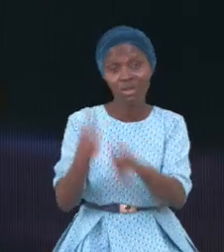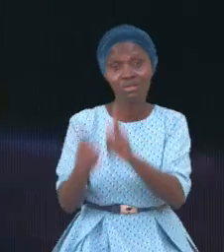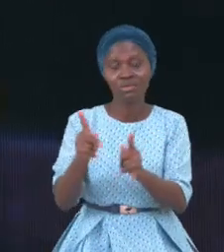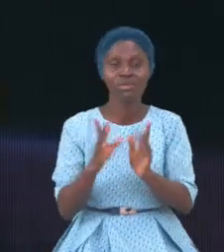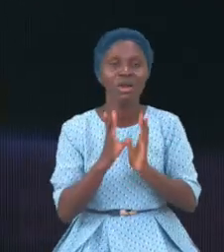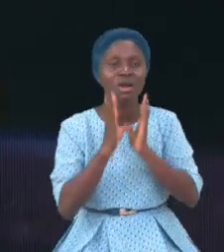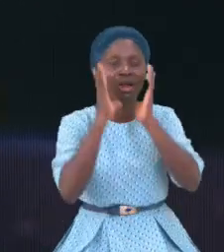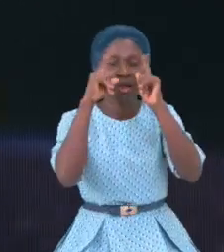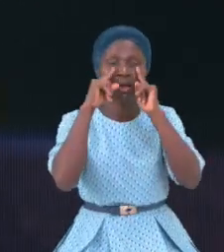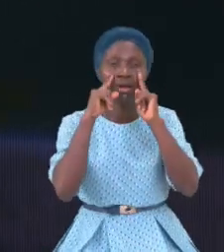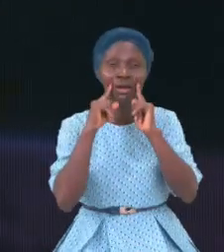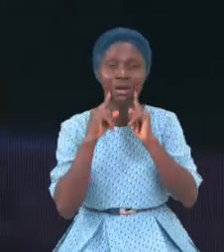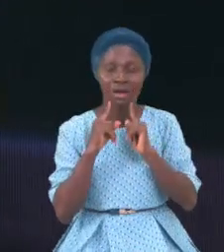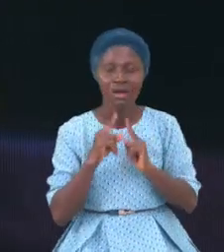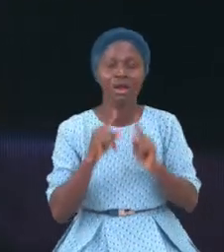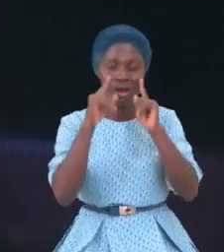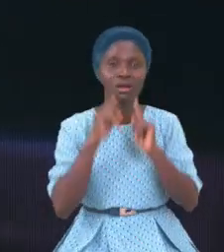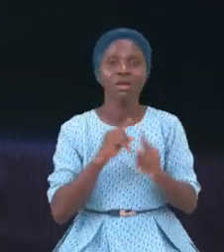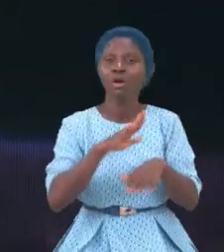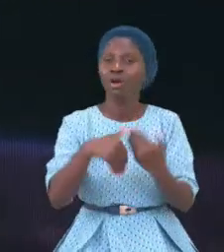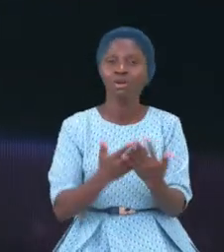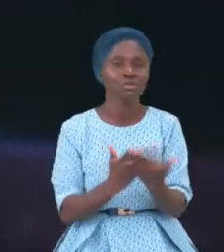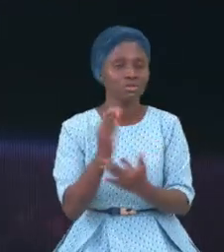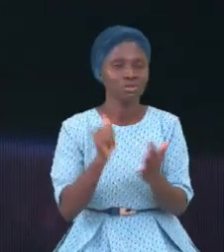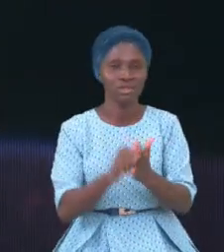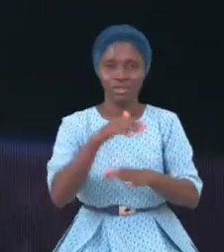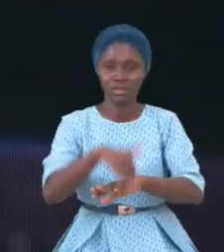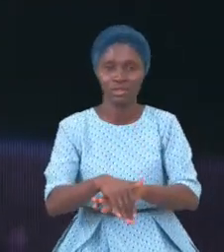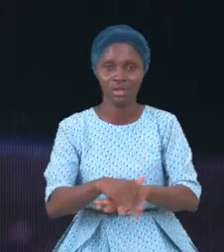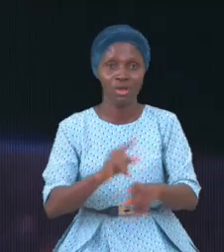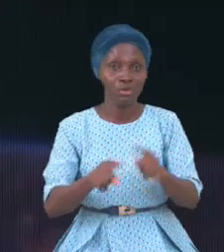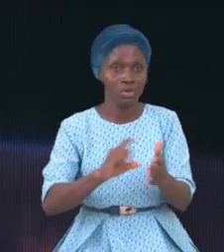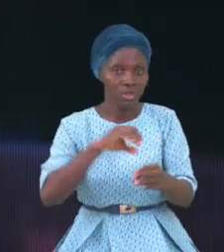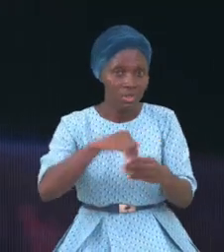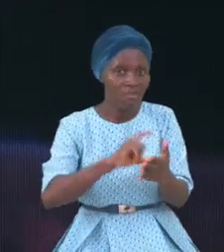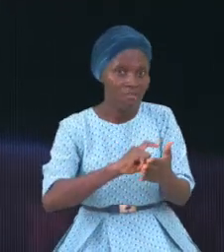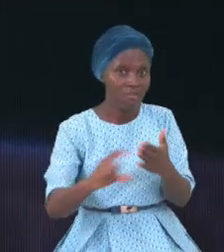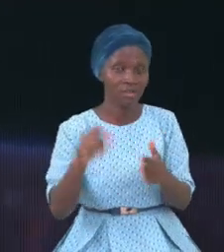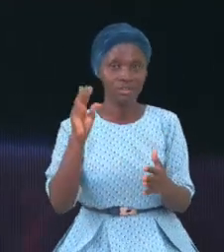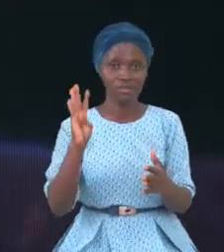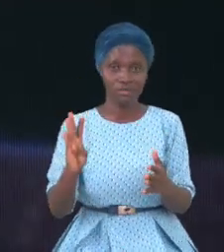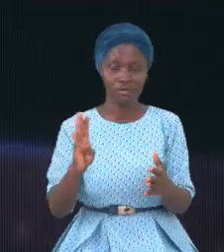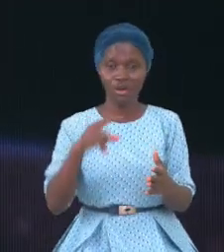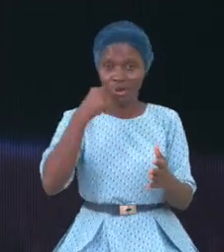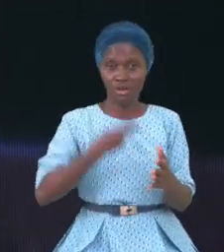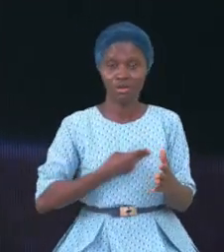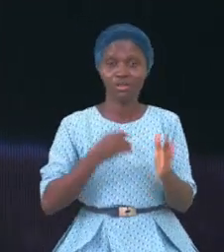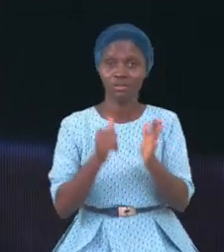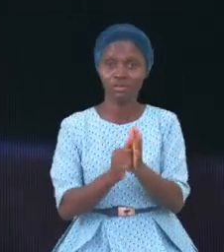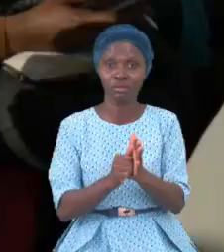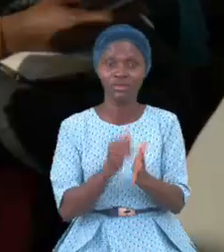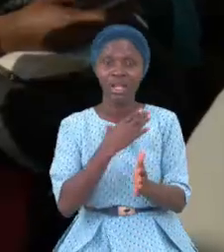wept all through that night. But we're told in verse 4, it tells us, and they